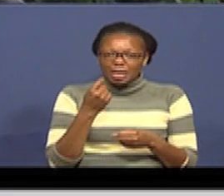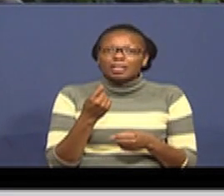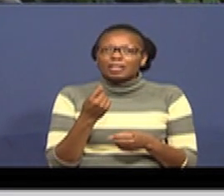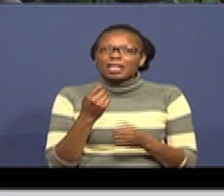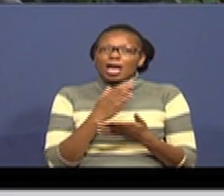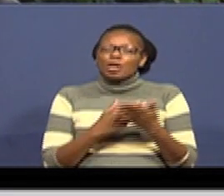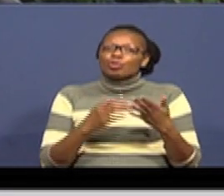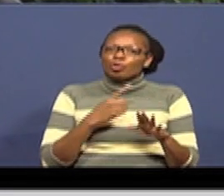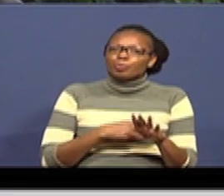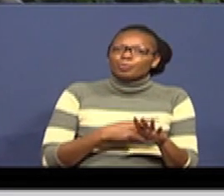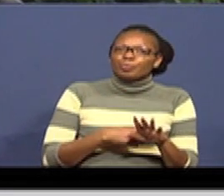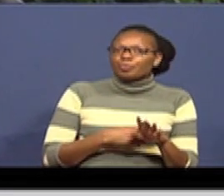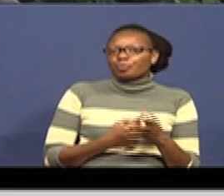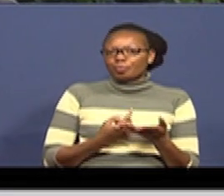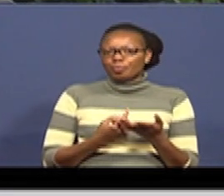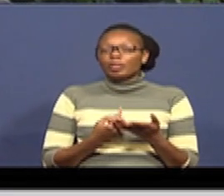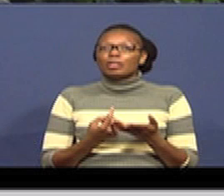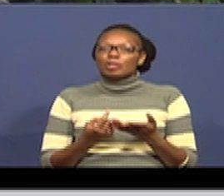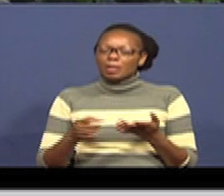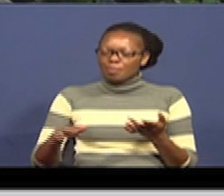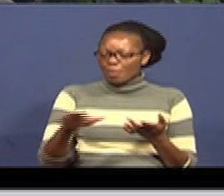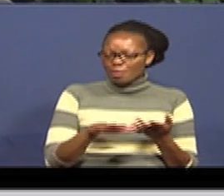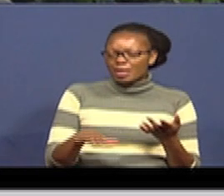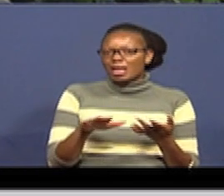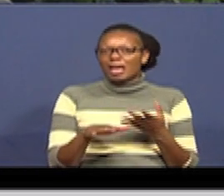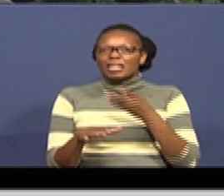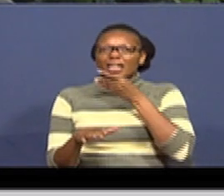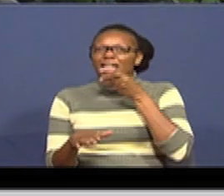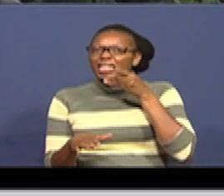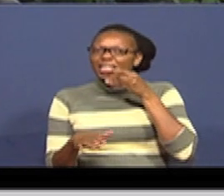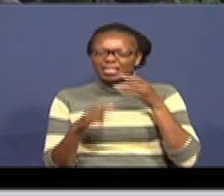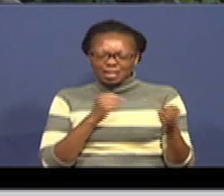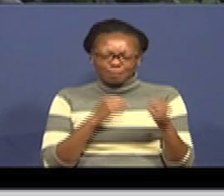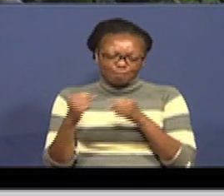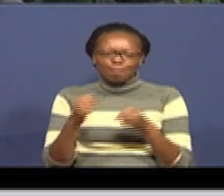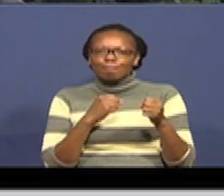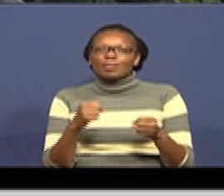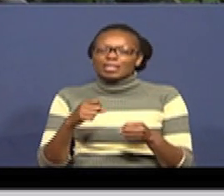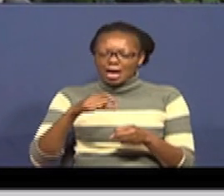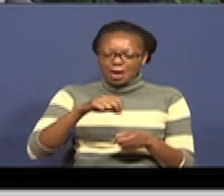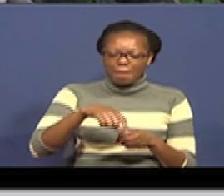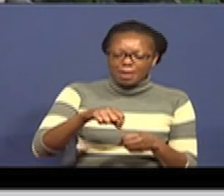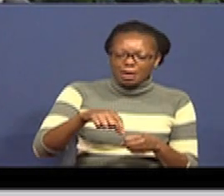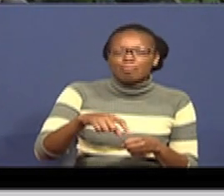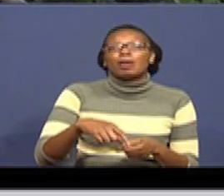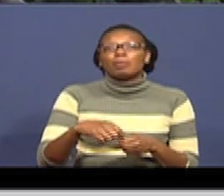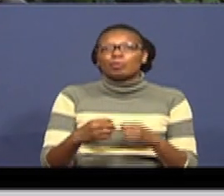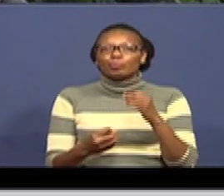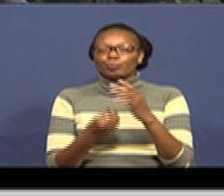short rainy season we have more rain here. So sometimes